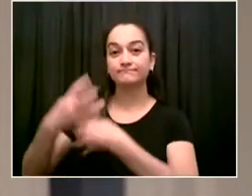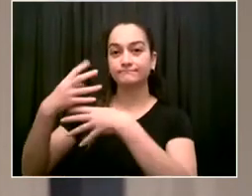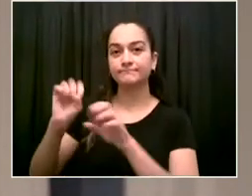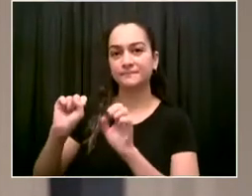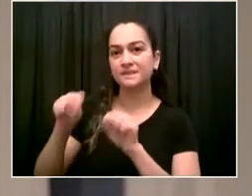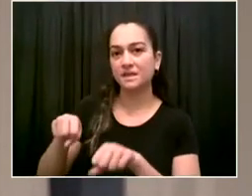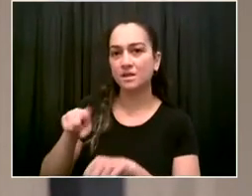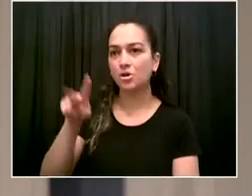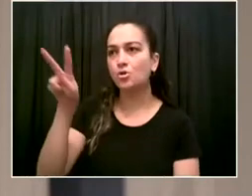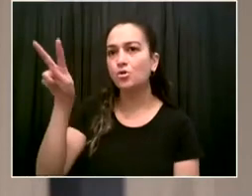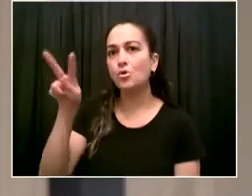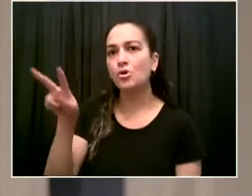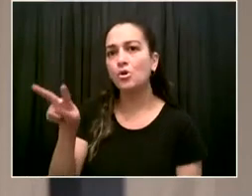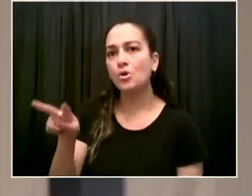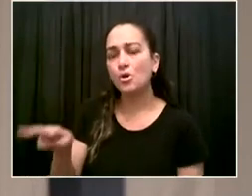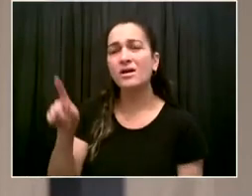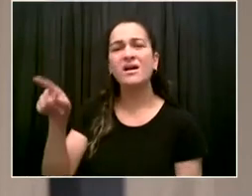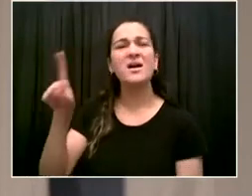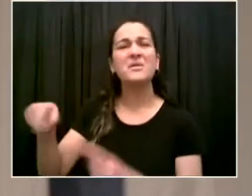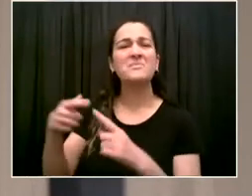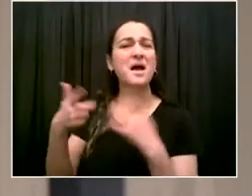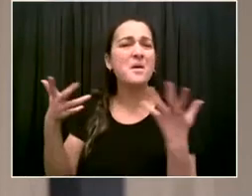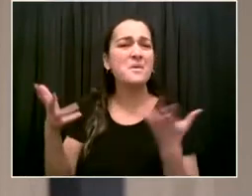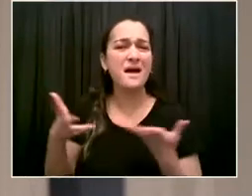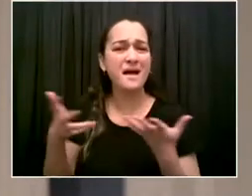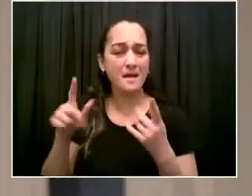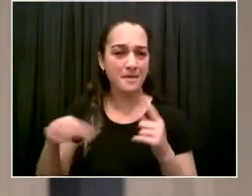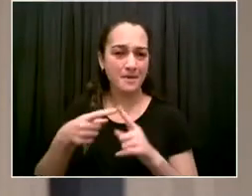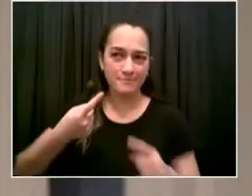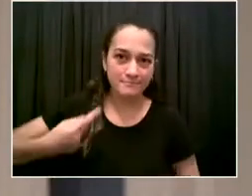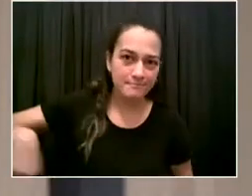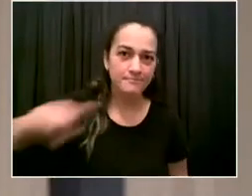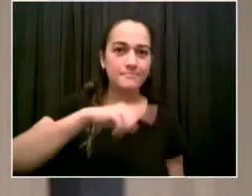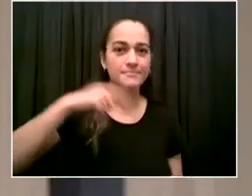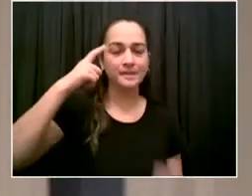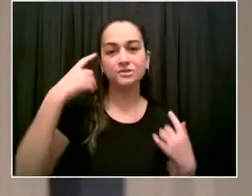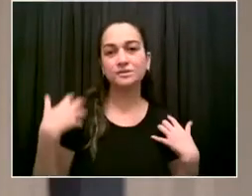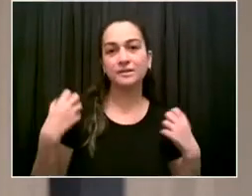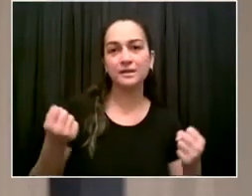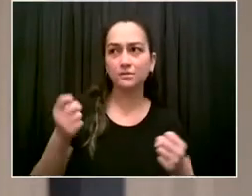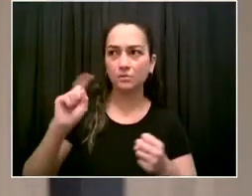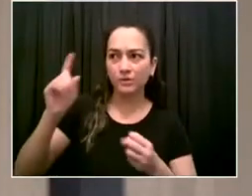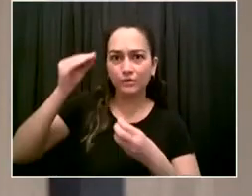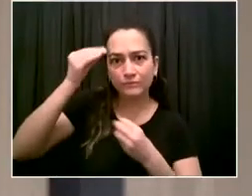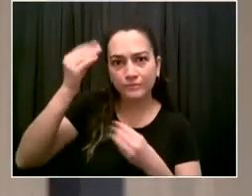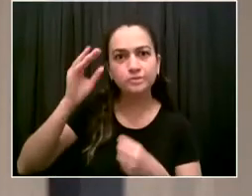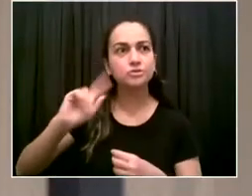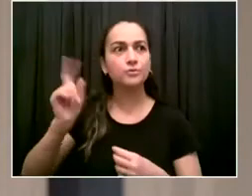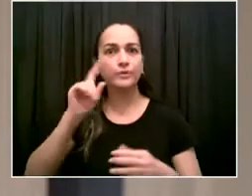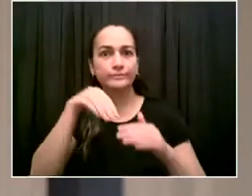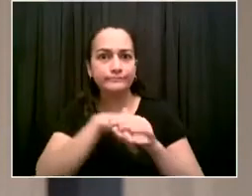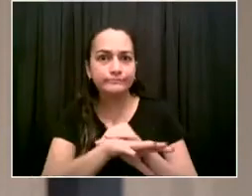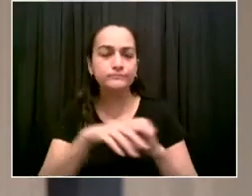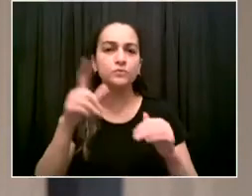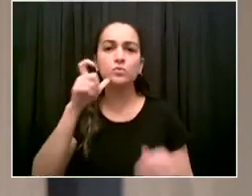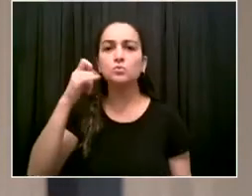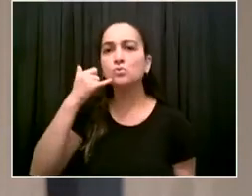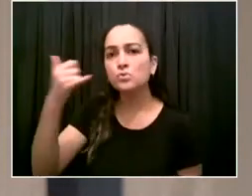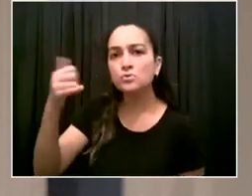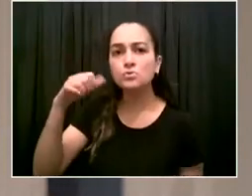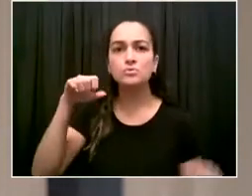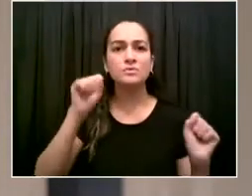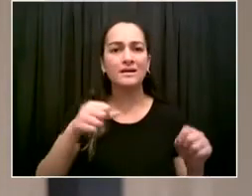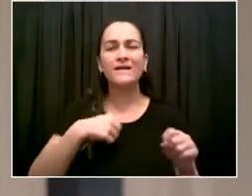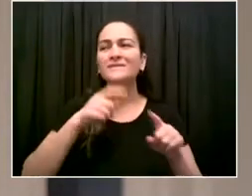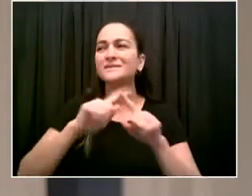health support and professional services that are available to them through the city. Now, when I was preparing for today,